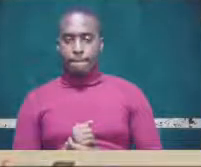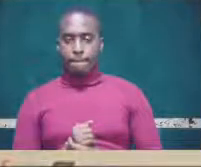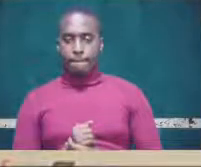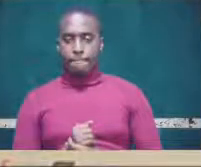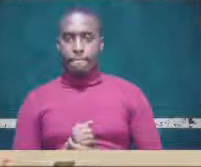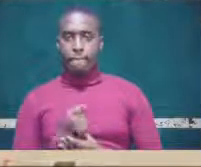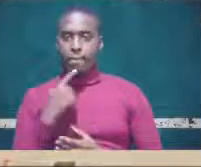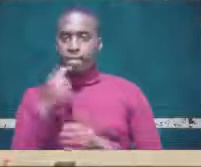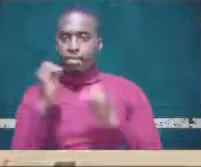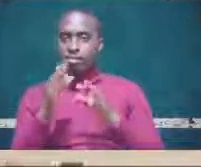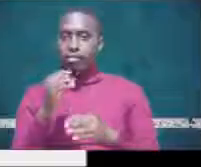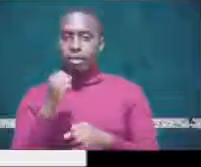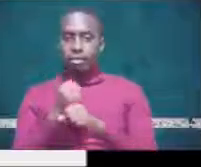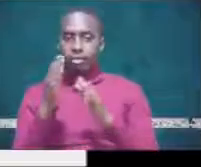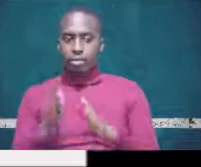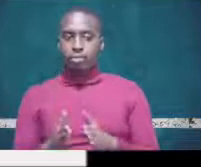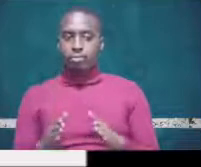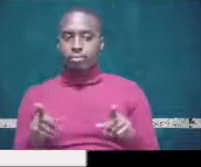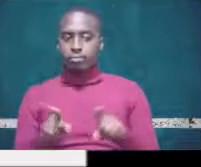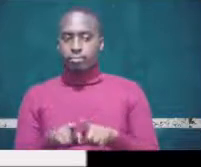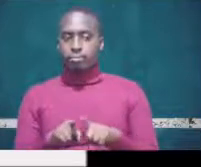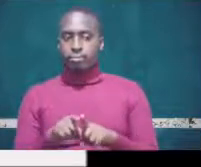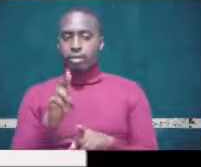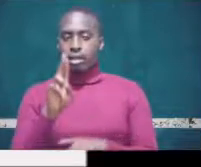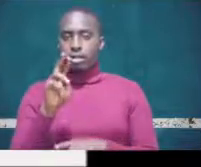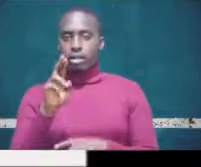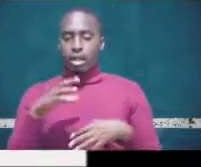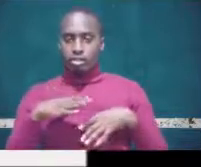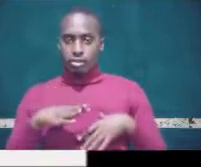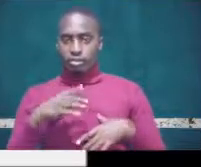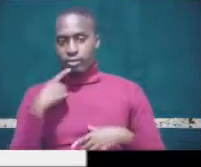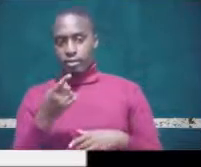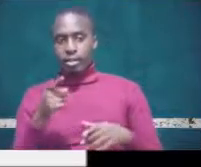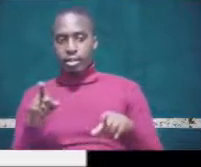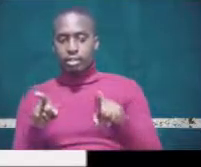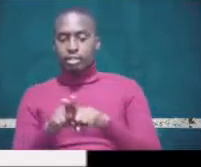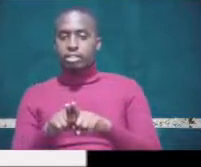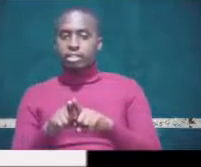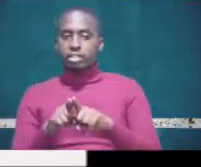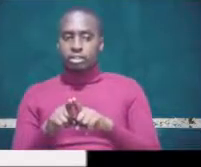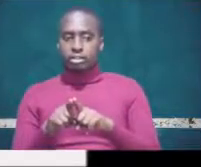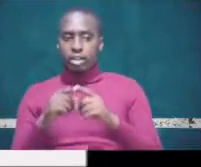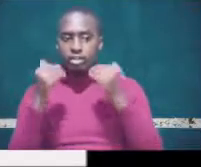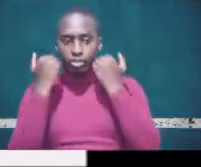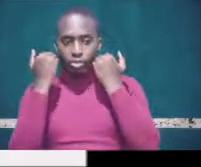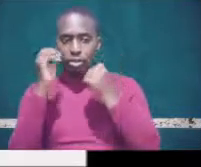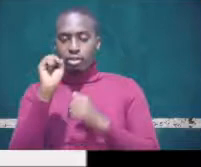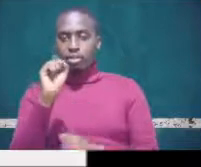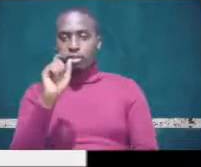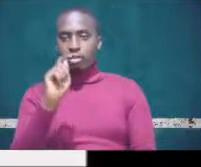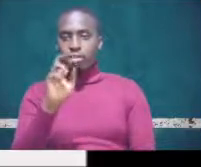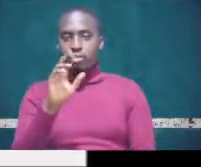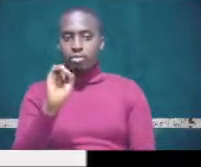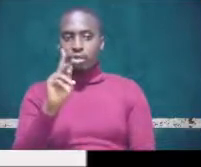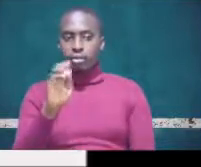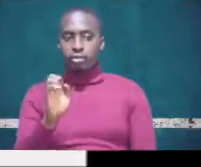So when we say labor unrest, so labor is associated with strikes and riots. Strikes and riots, which are